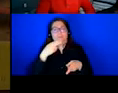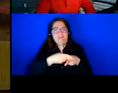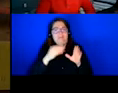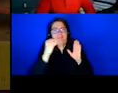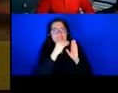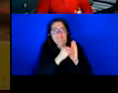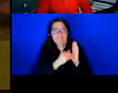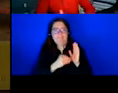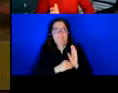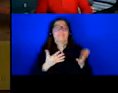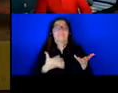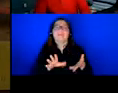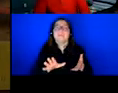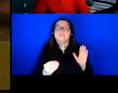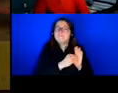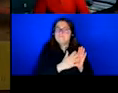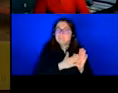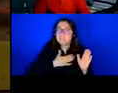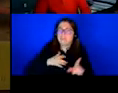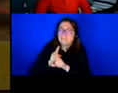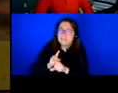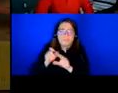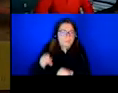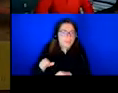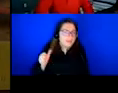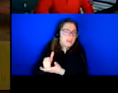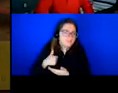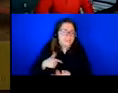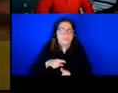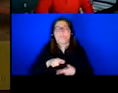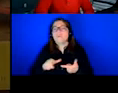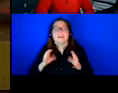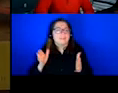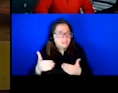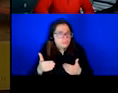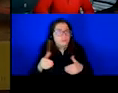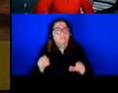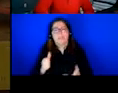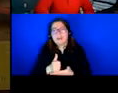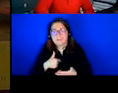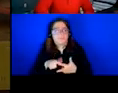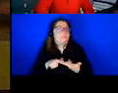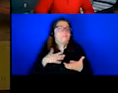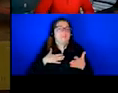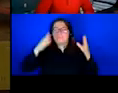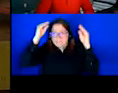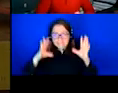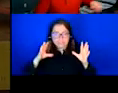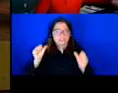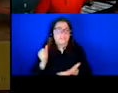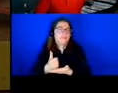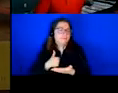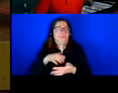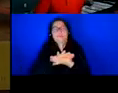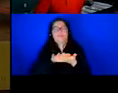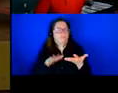my mentor can support with this, or my classmate can, or my professor, or my career coach. You know, be specific on what that's